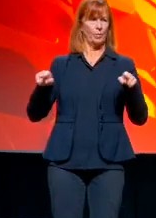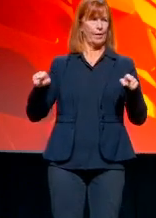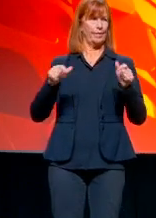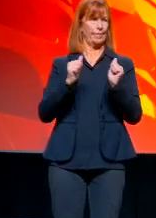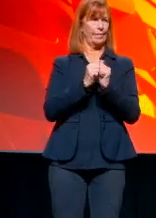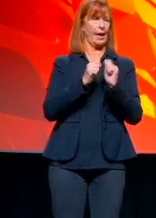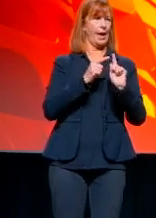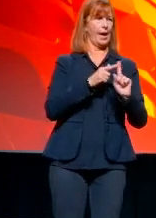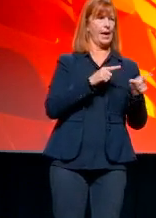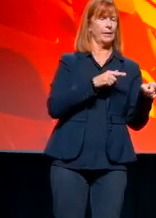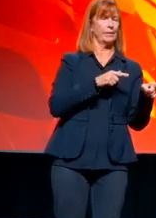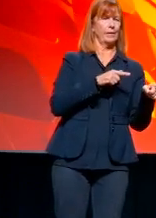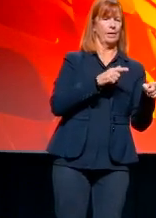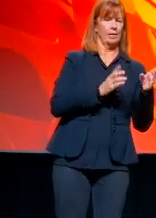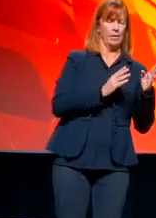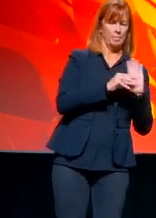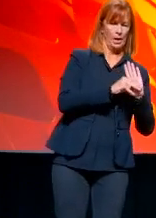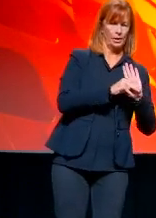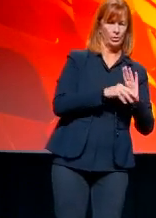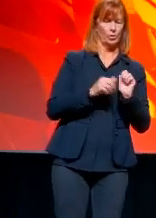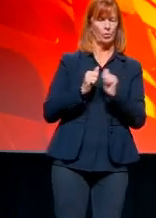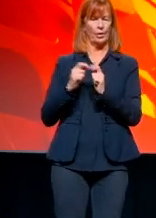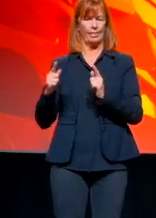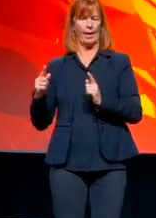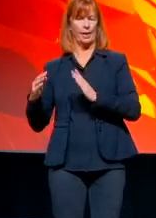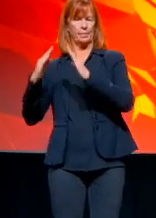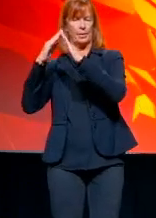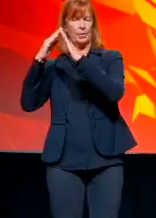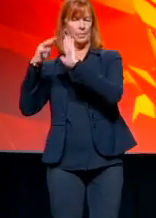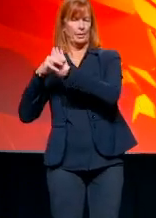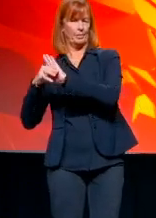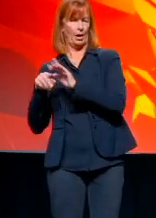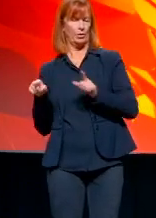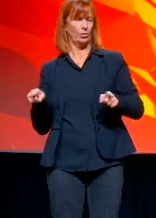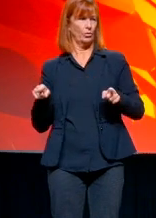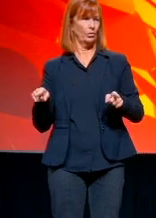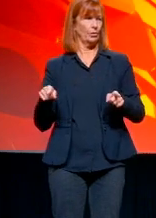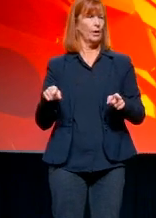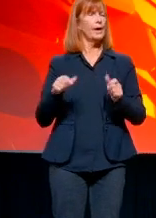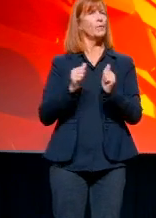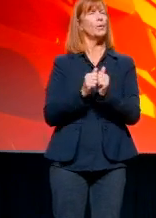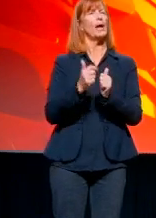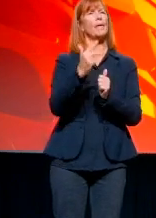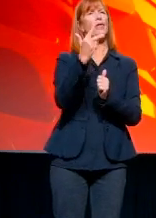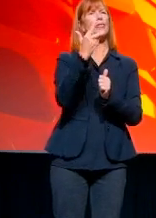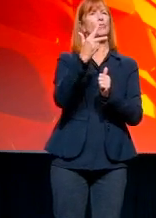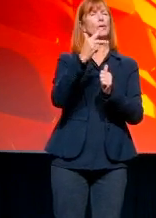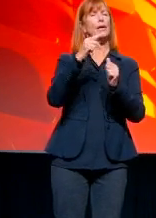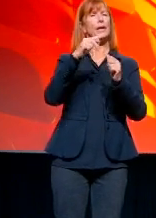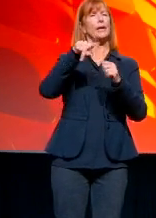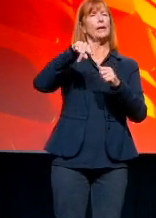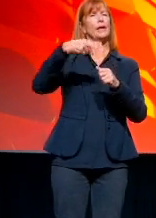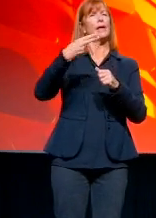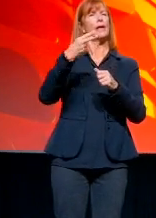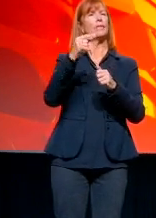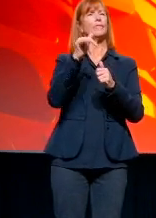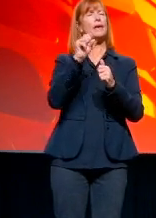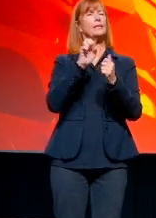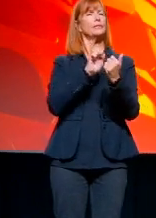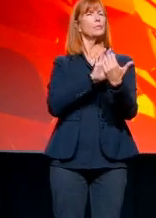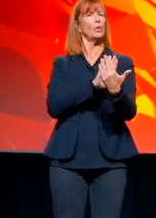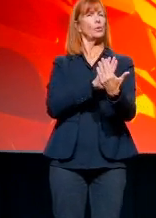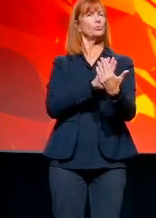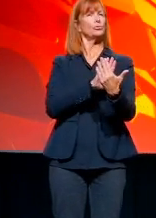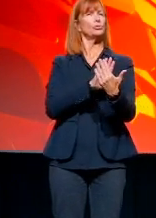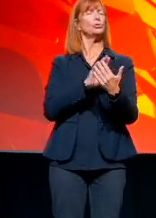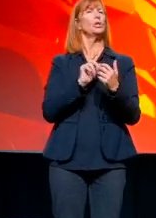model, we argue that it's likely it's going to follow this 3-phase approach, like the large language model, that we